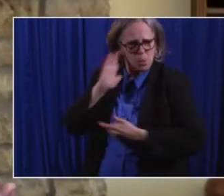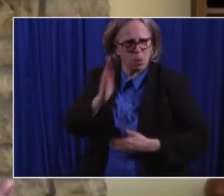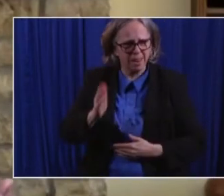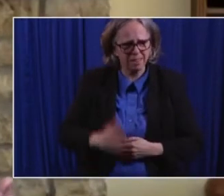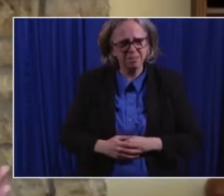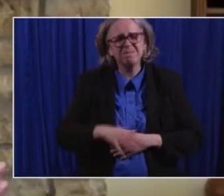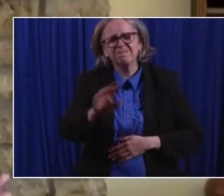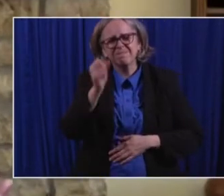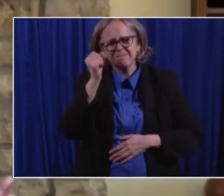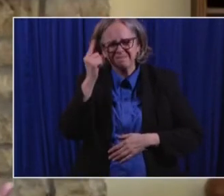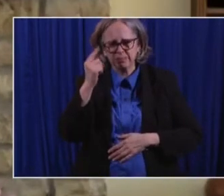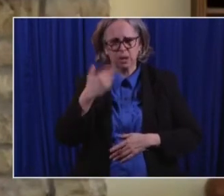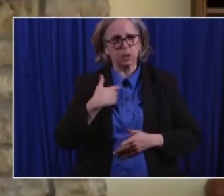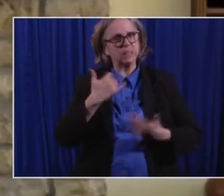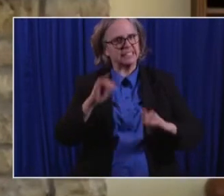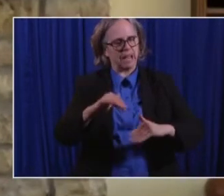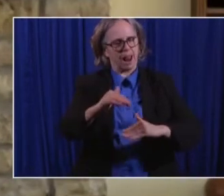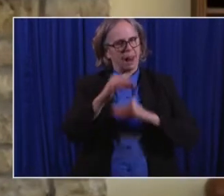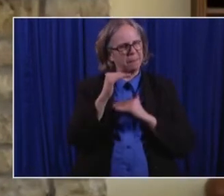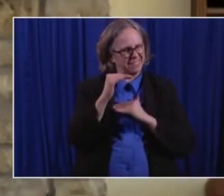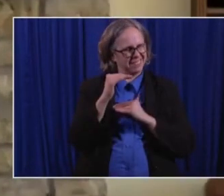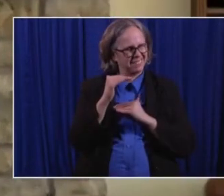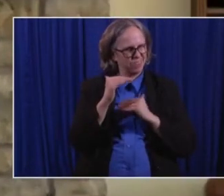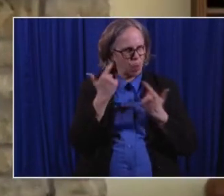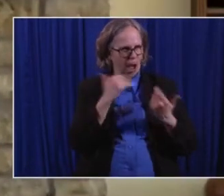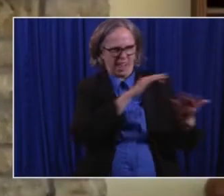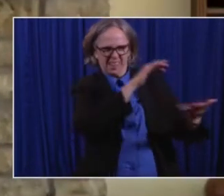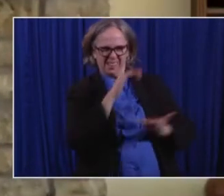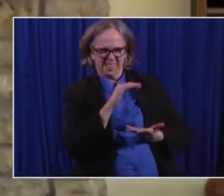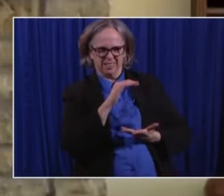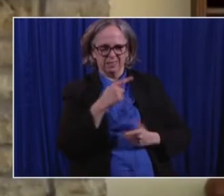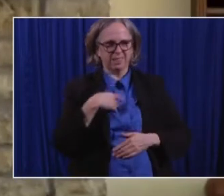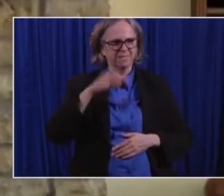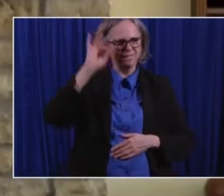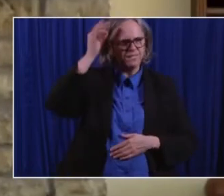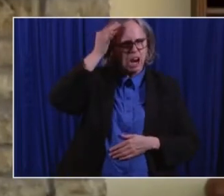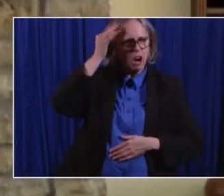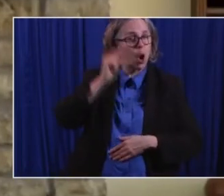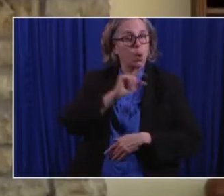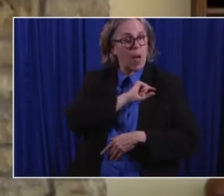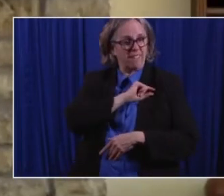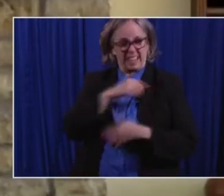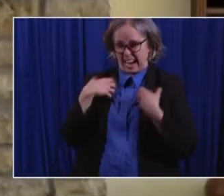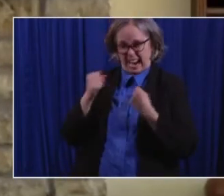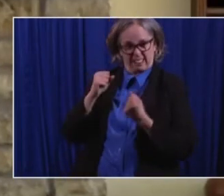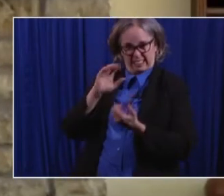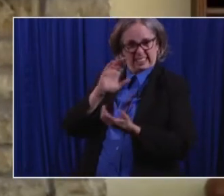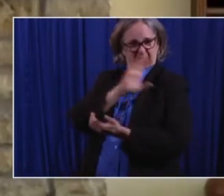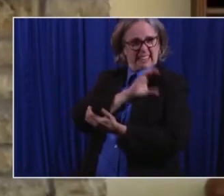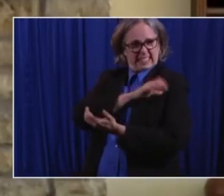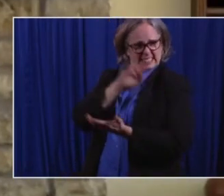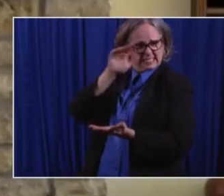our federally qualified health clinics that are doing things. We have our hospitals that are doing things.